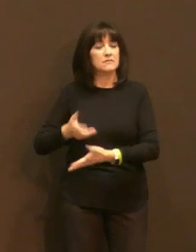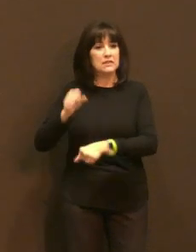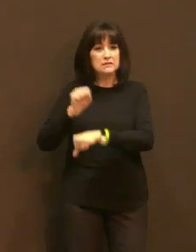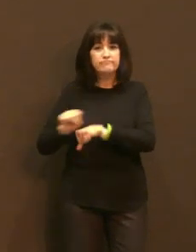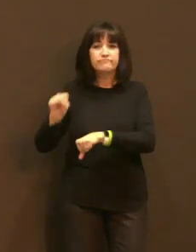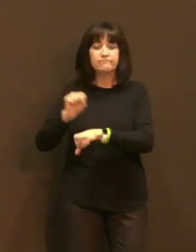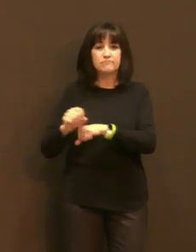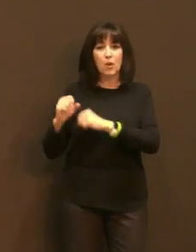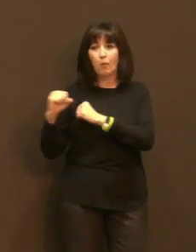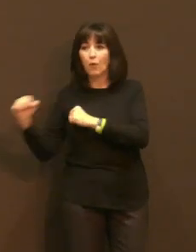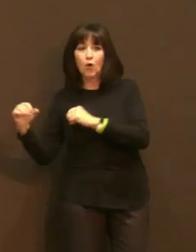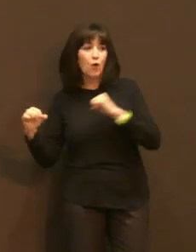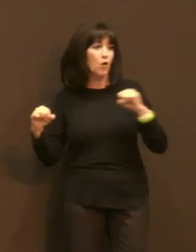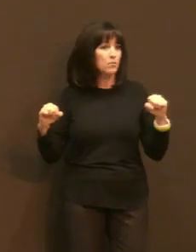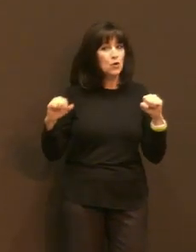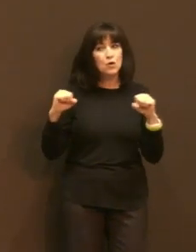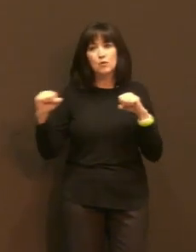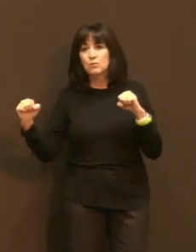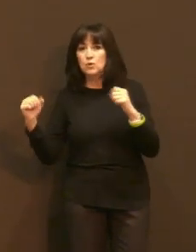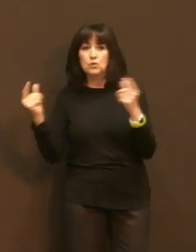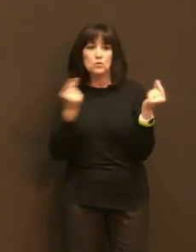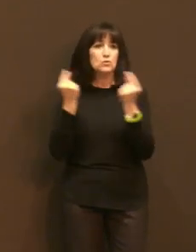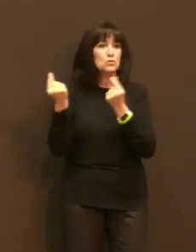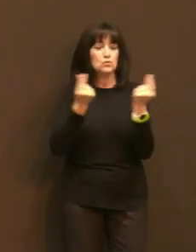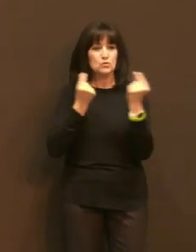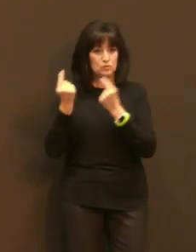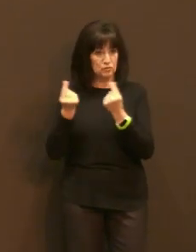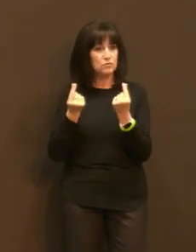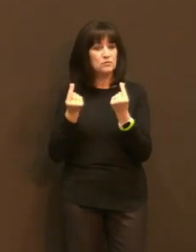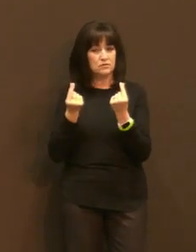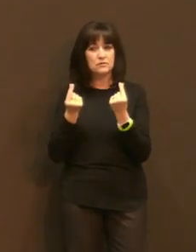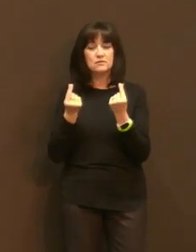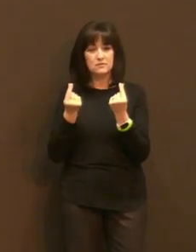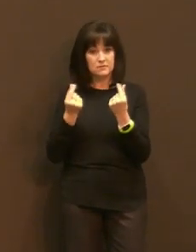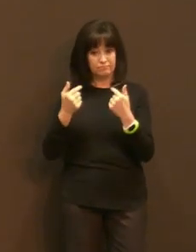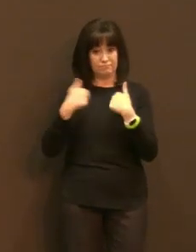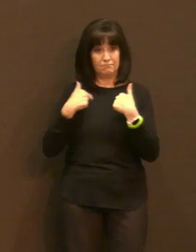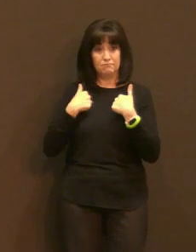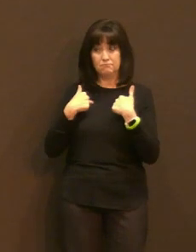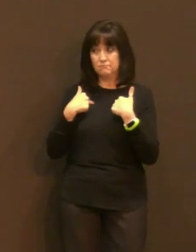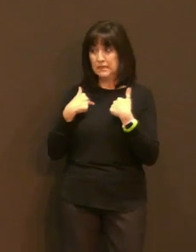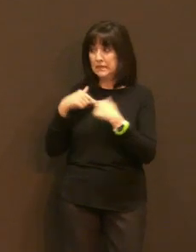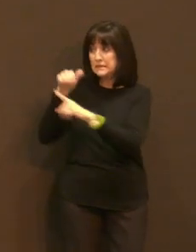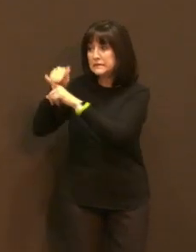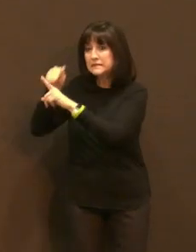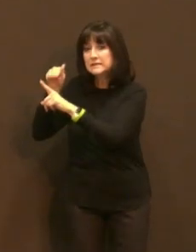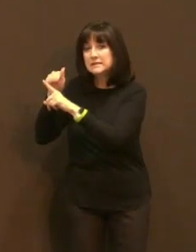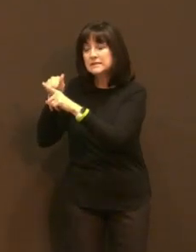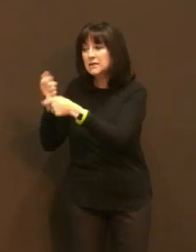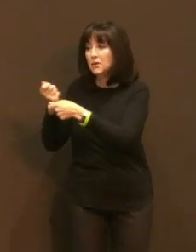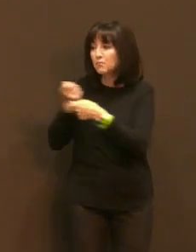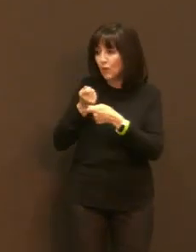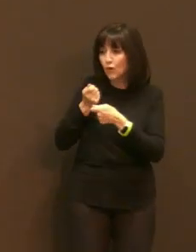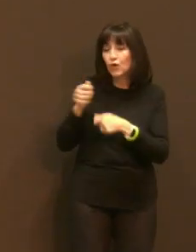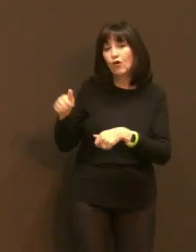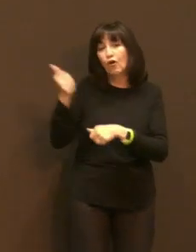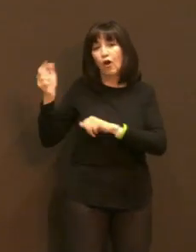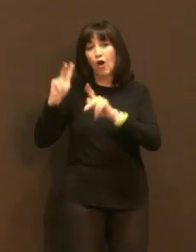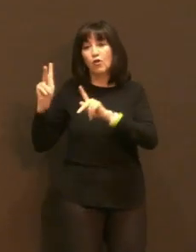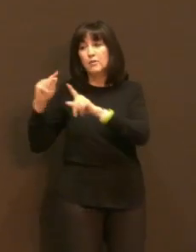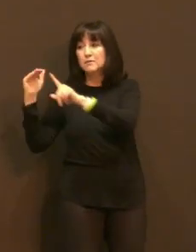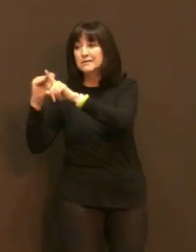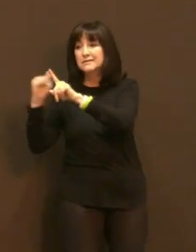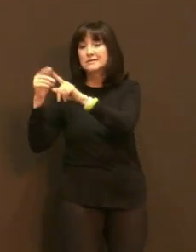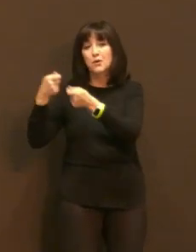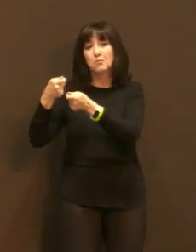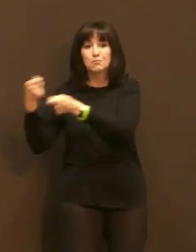dragged in several different directions at the same time by me, by members of the public, by our staff, by legislators, by public